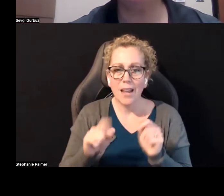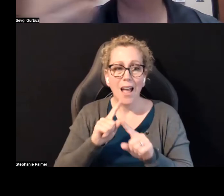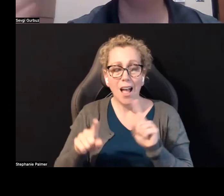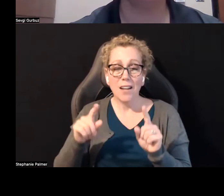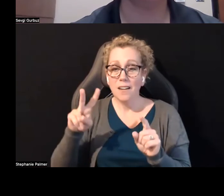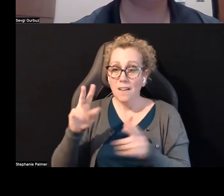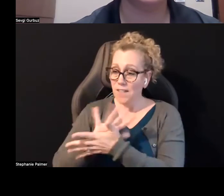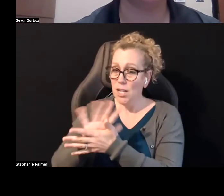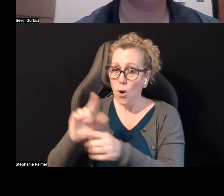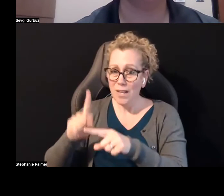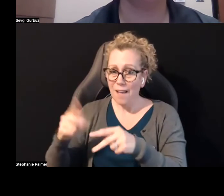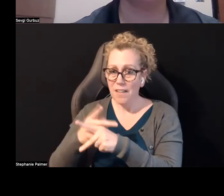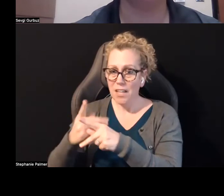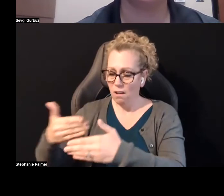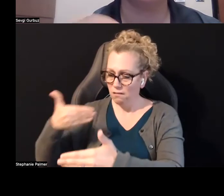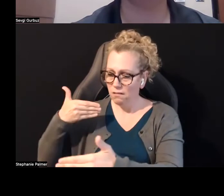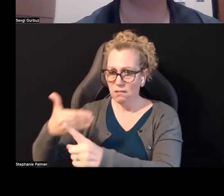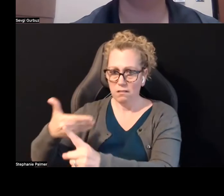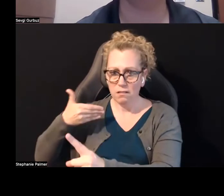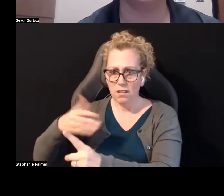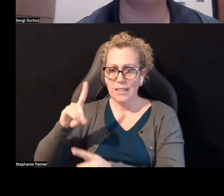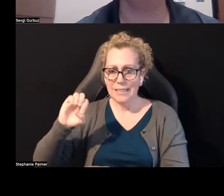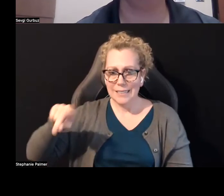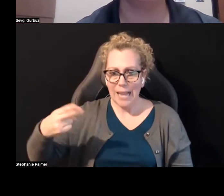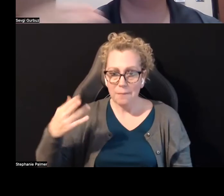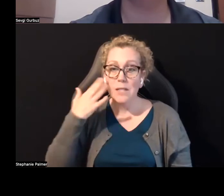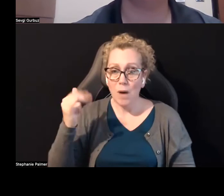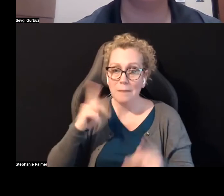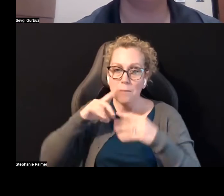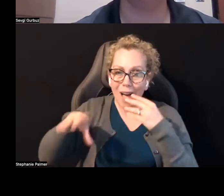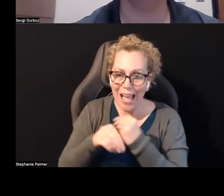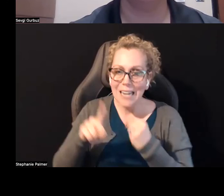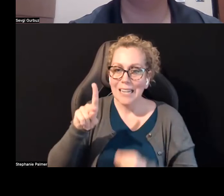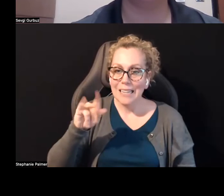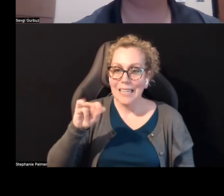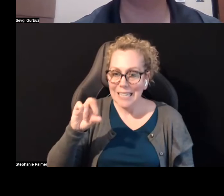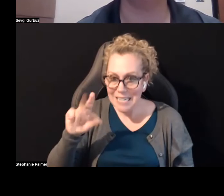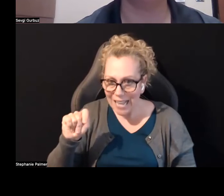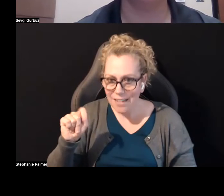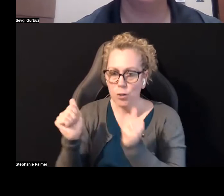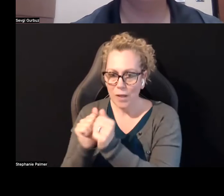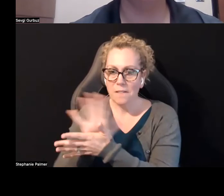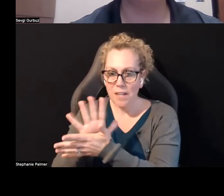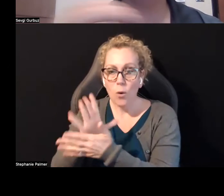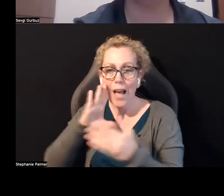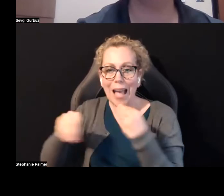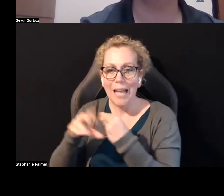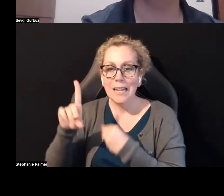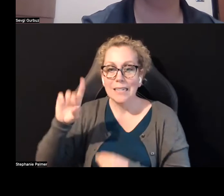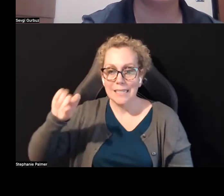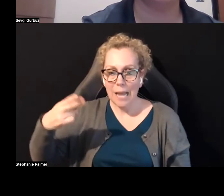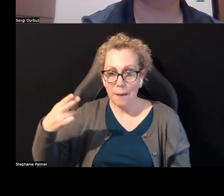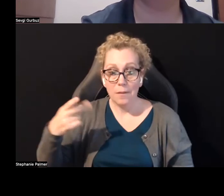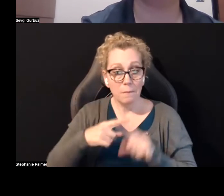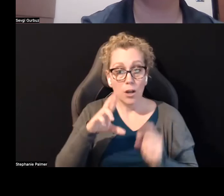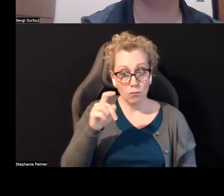why people have looked into Connect for augmenting video, because Connect gives you a depth measurement. Well, now radar can